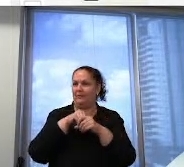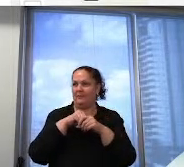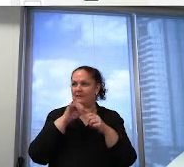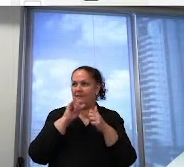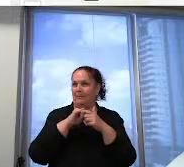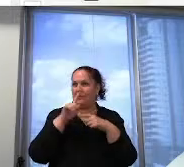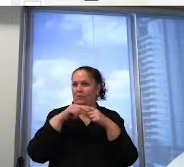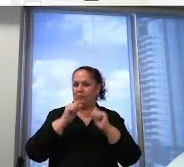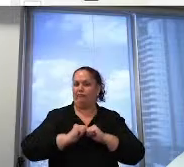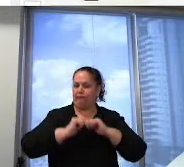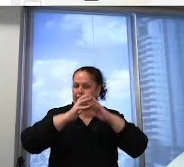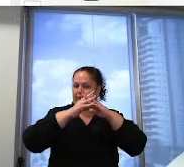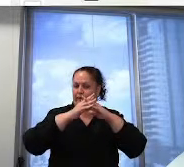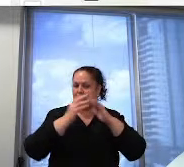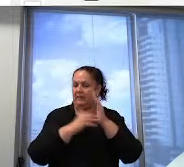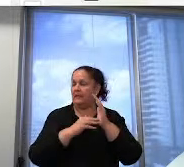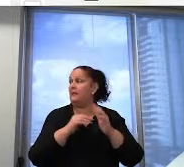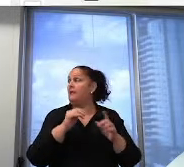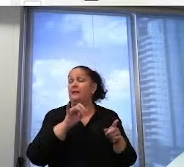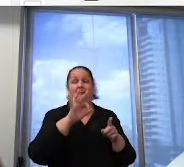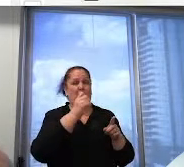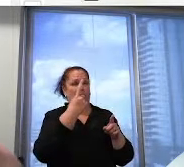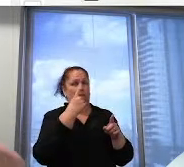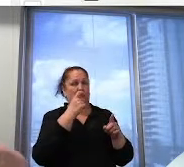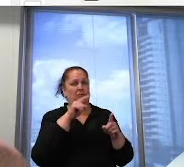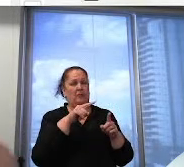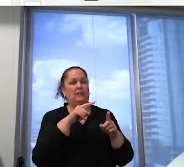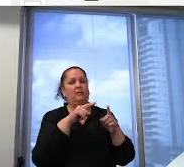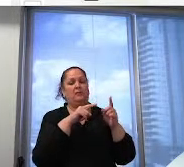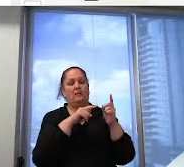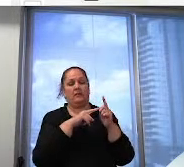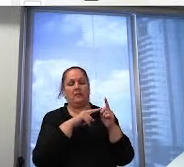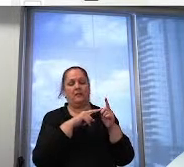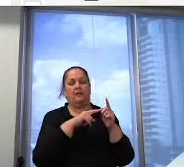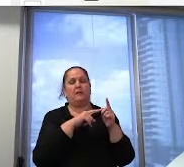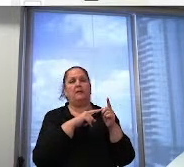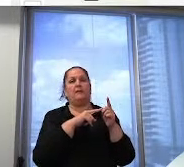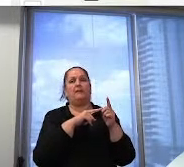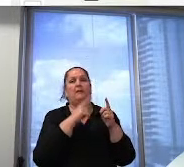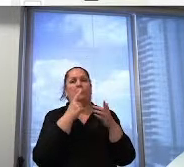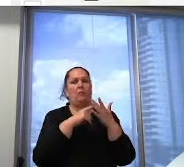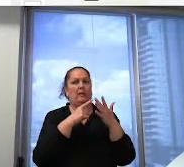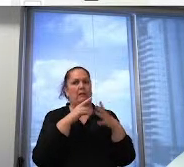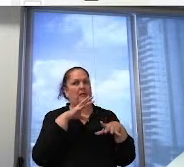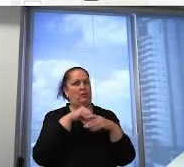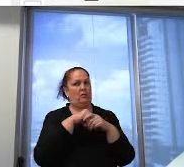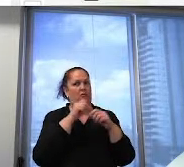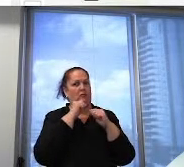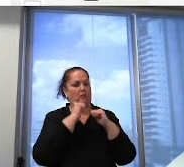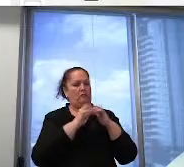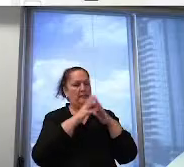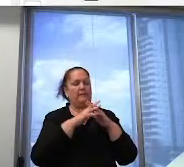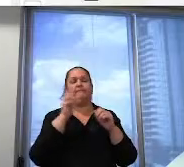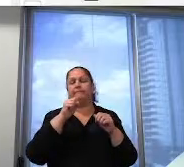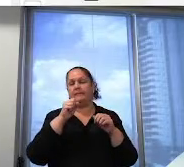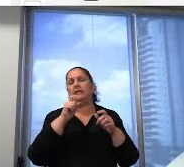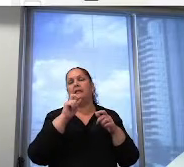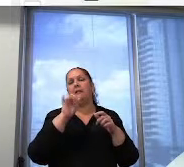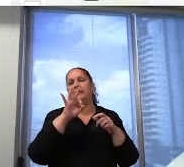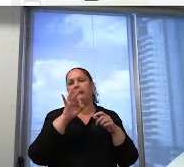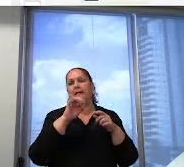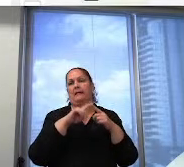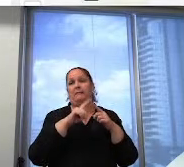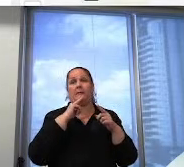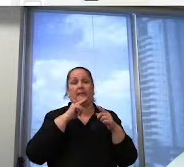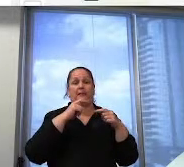are implicit in that category? If I understand your question, regards with this scope that is included on yes, it